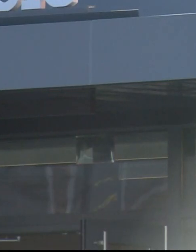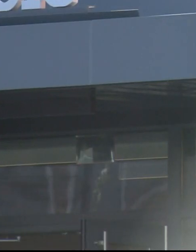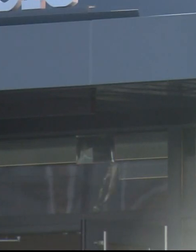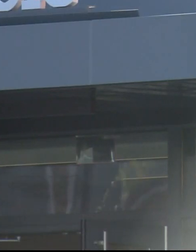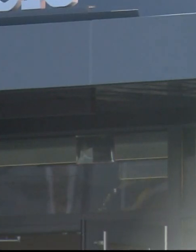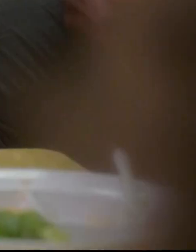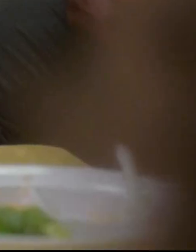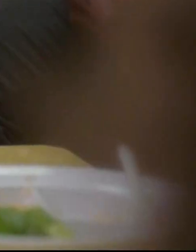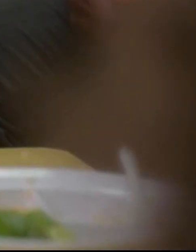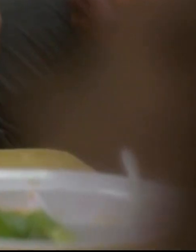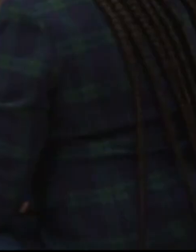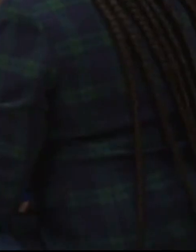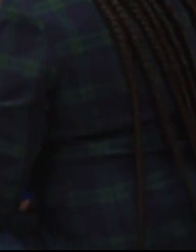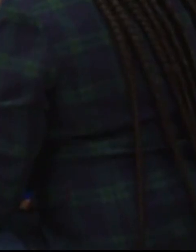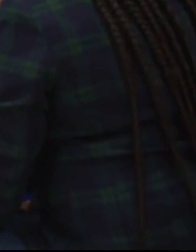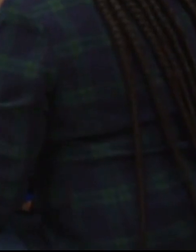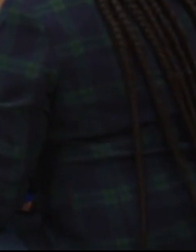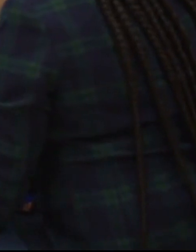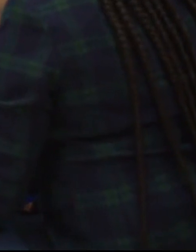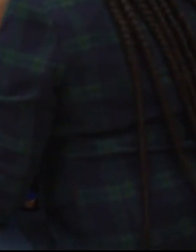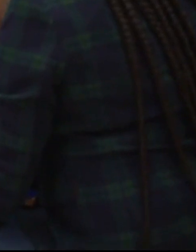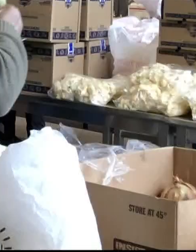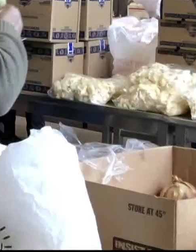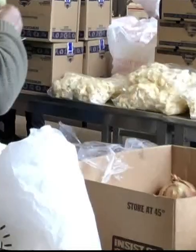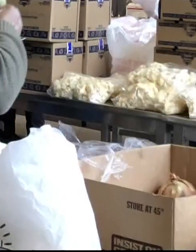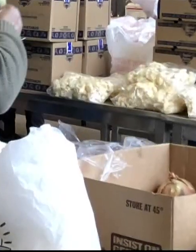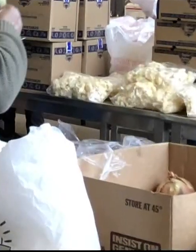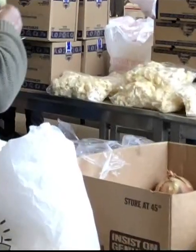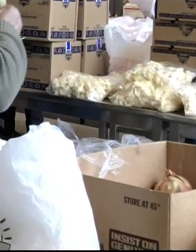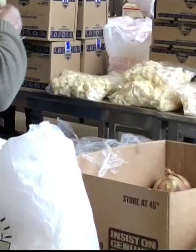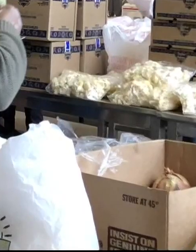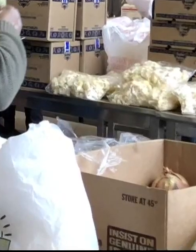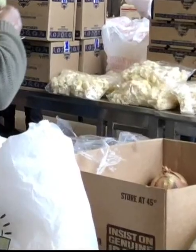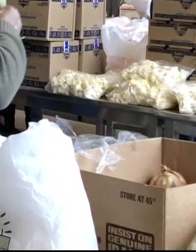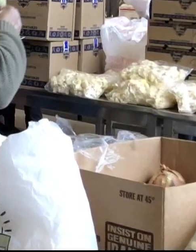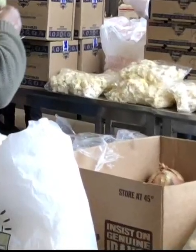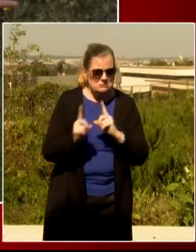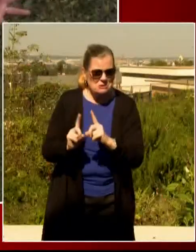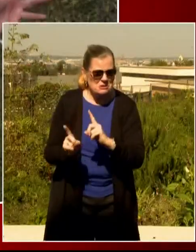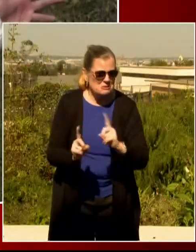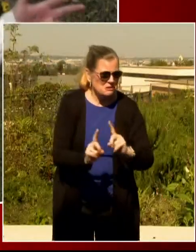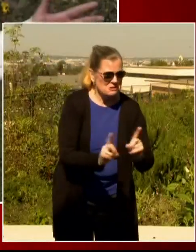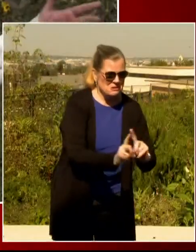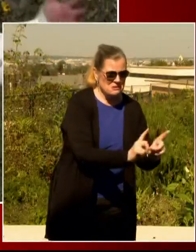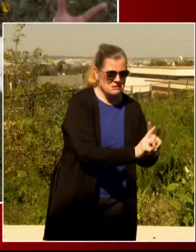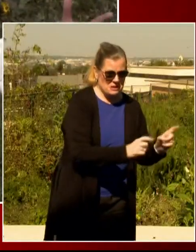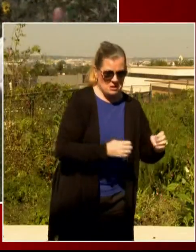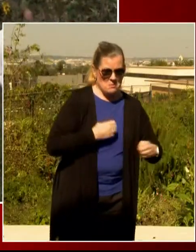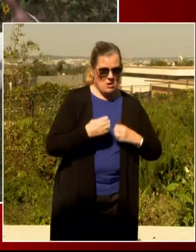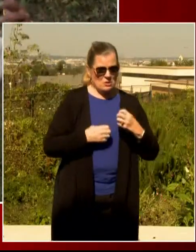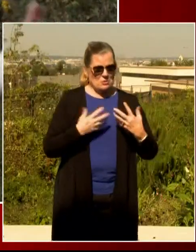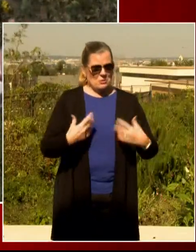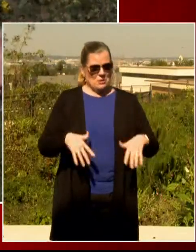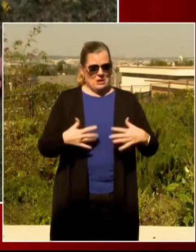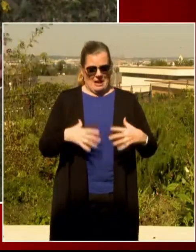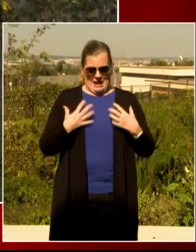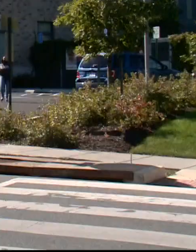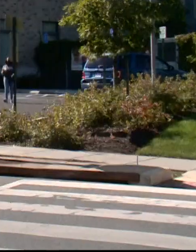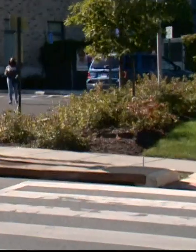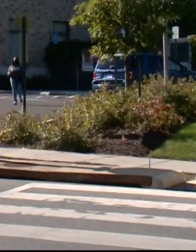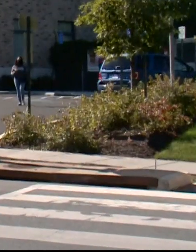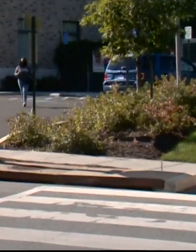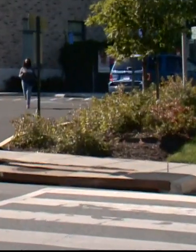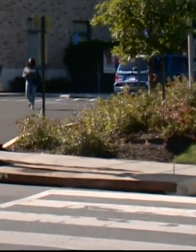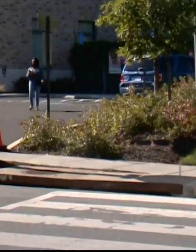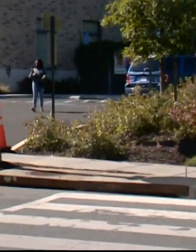that they can provide the specific services requested by their residents. On this beautiful terrace, we will be able to have art and yoga